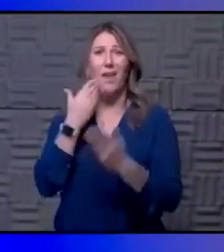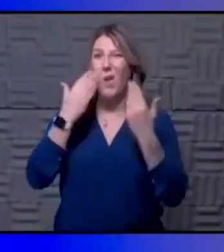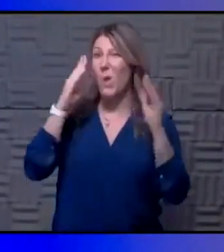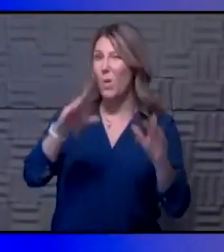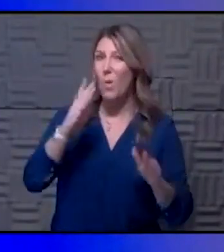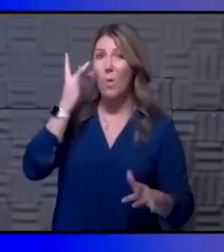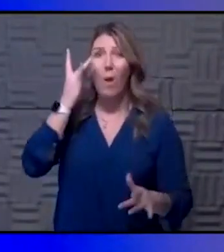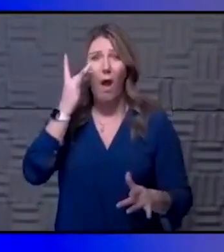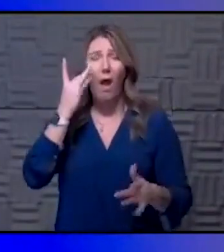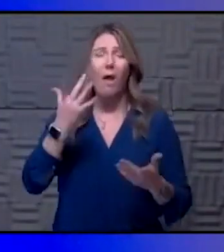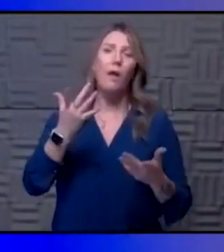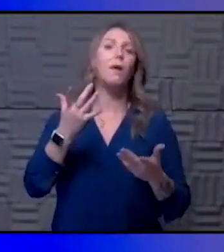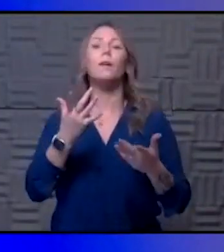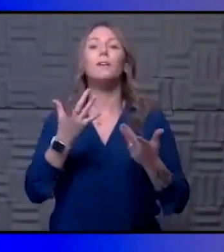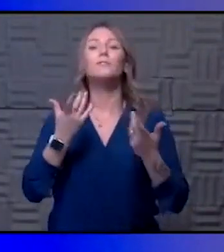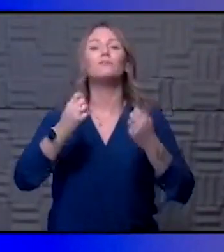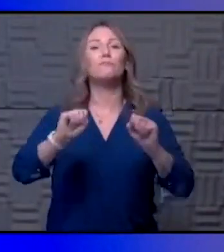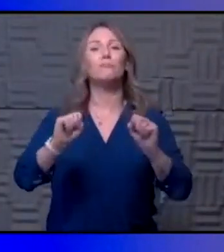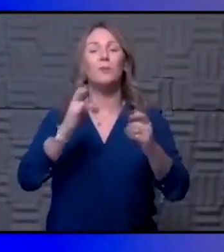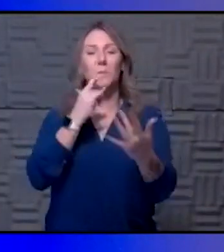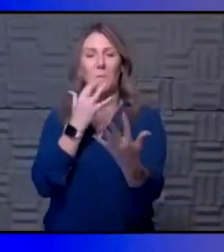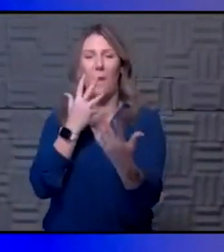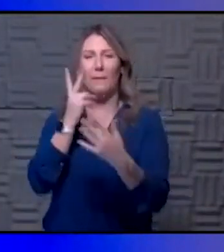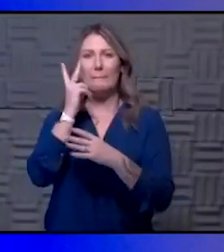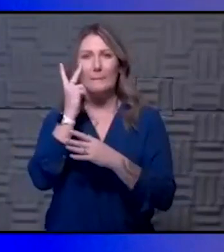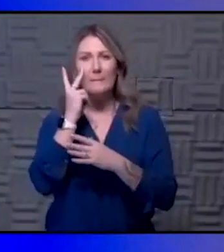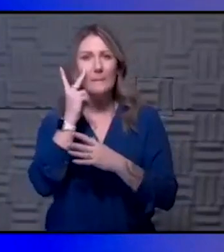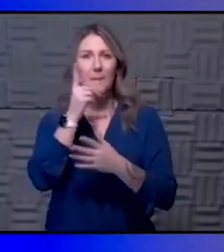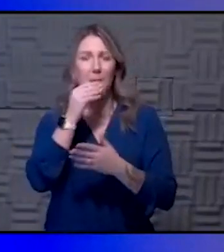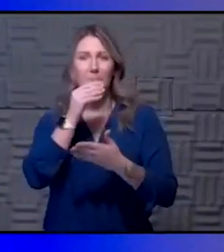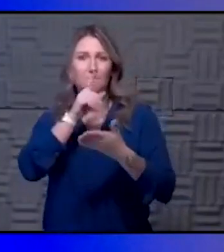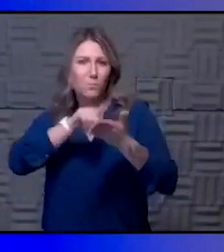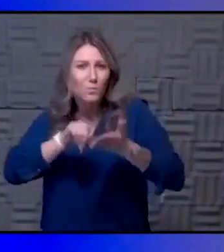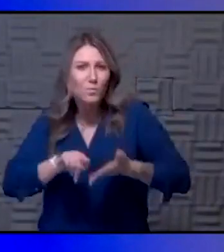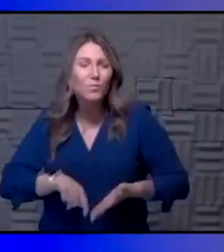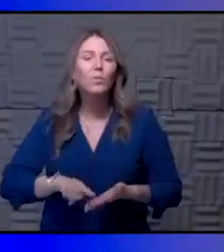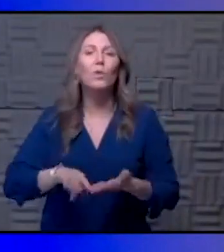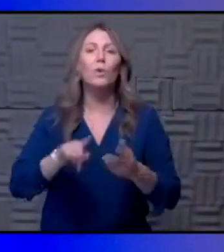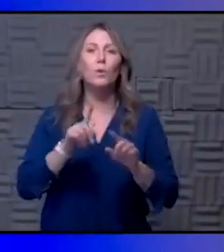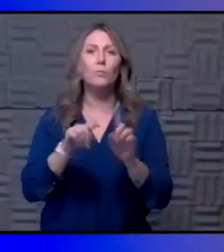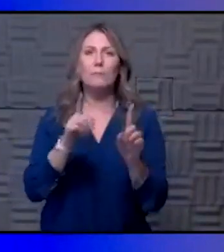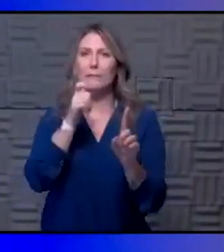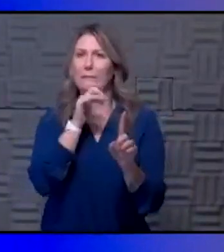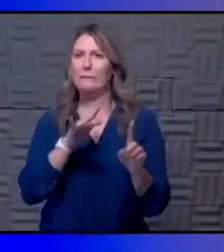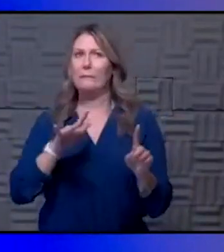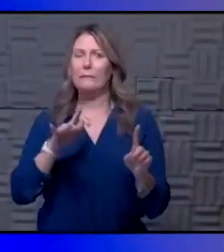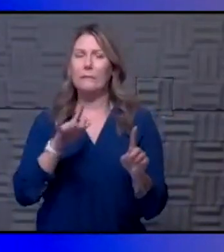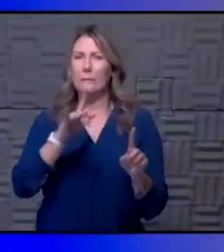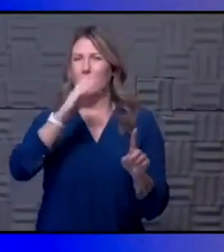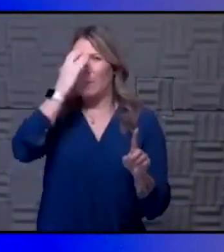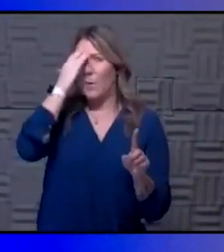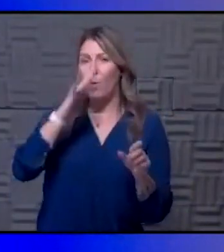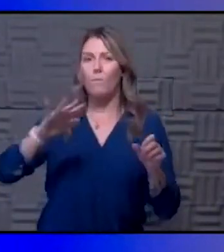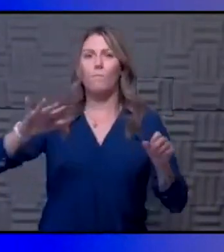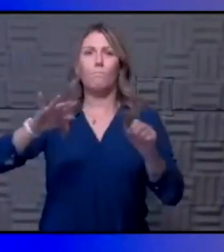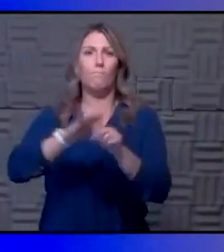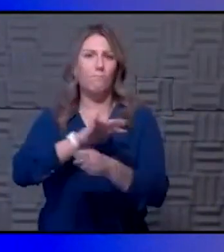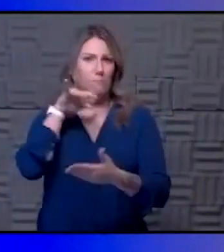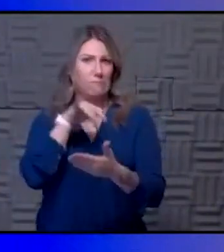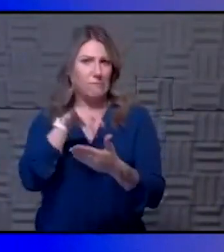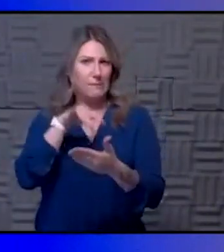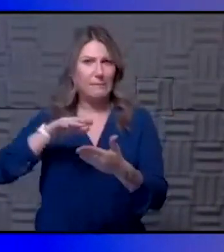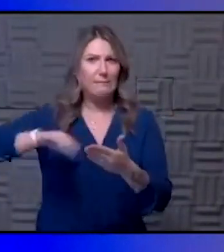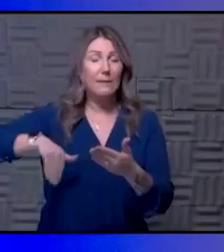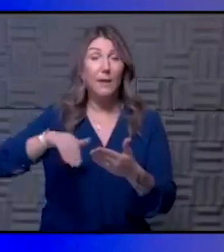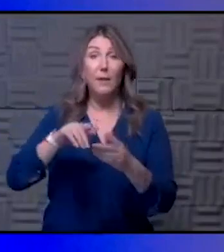be. We're certainly trying to wait for that, and I know it's being investigated, but I'm not aware of a full study that will describe that, and I don't know if Dr. Adiga